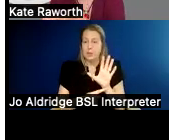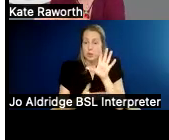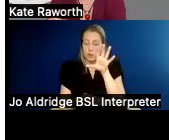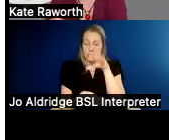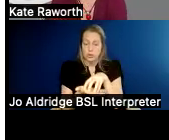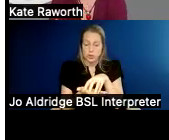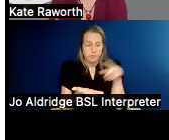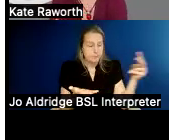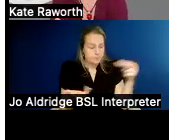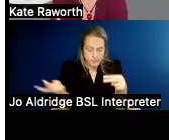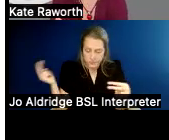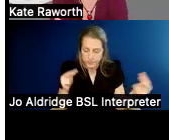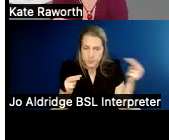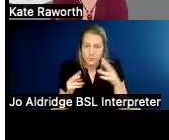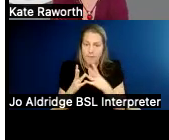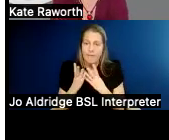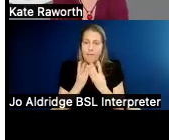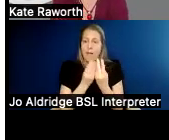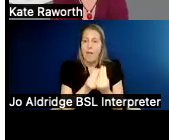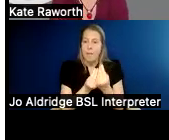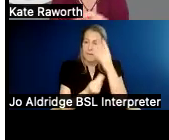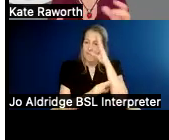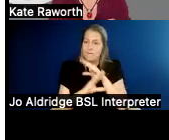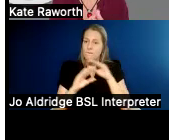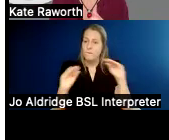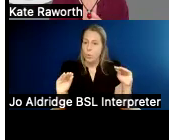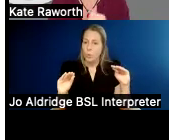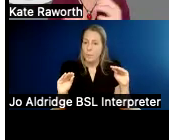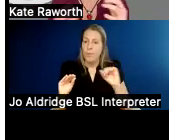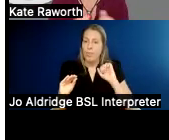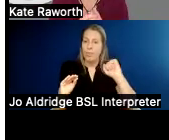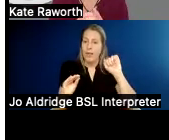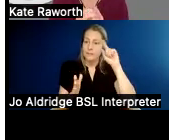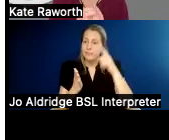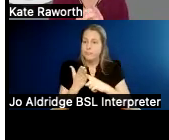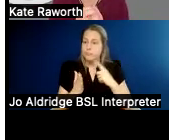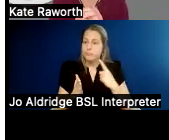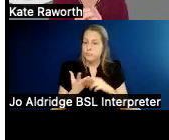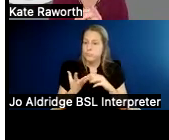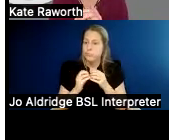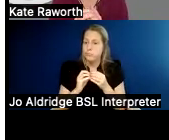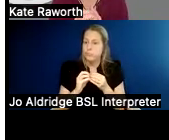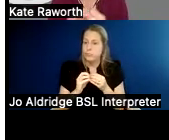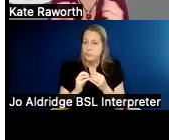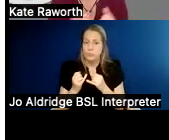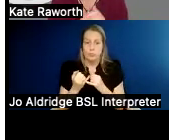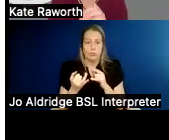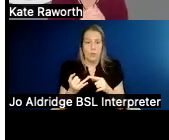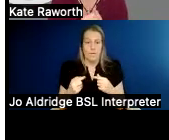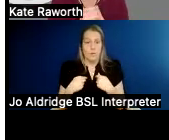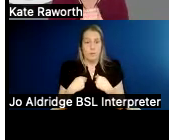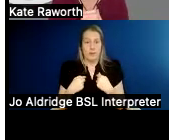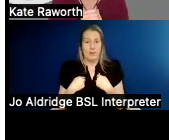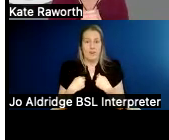the reiteration of donut as 2.0. So this time round, I drew for the social foundation on all